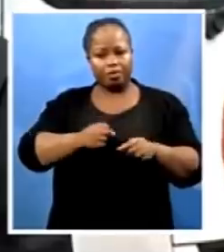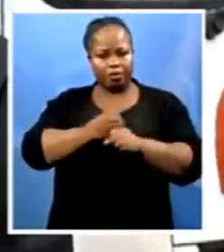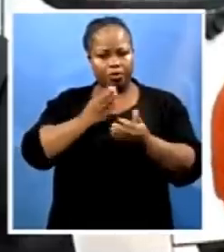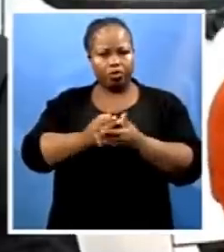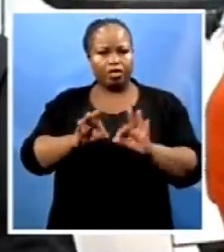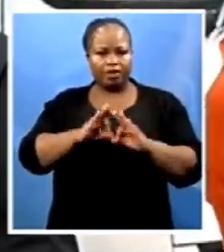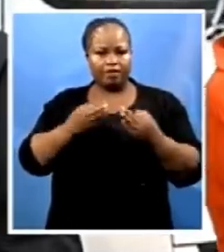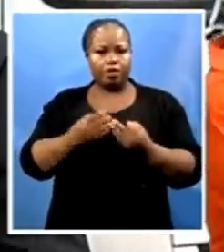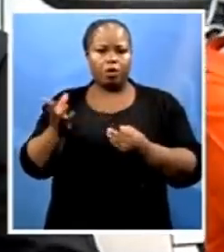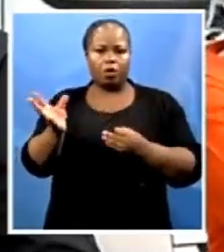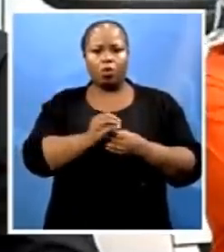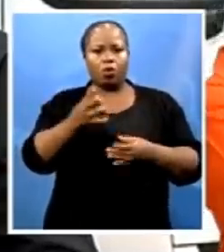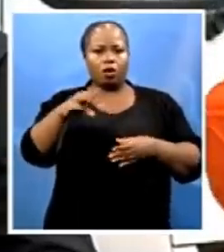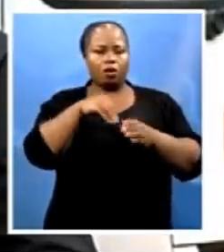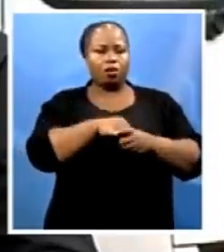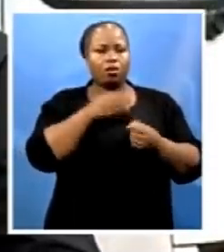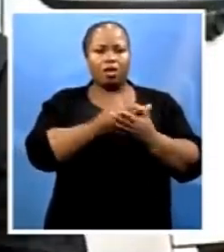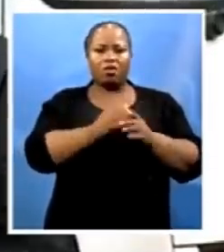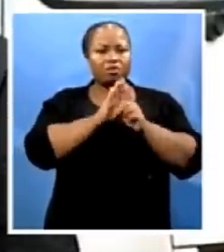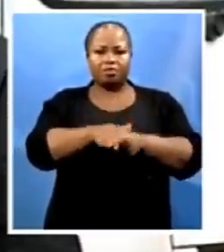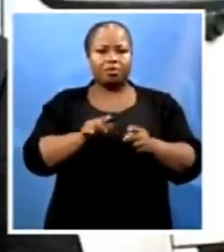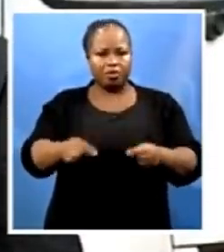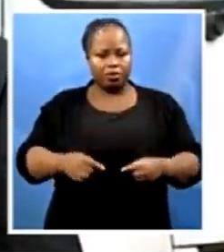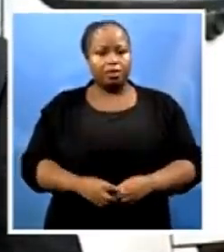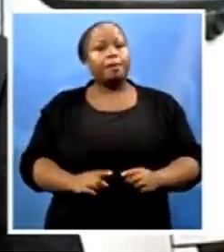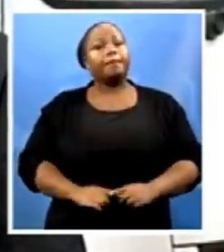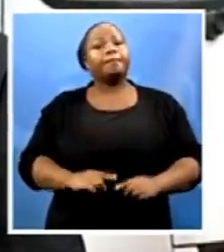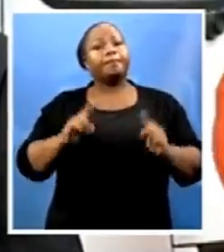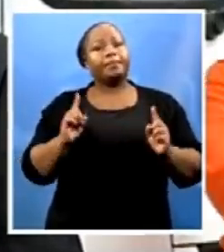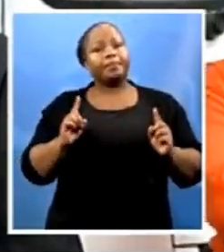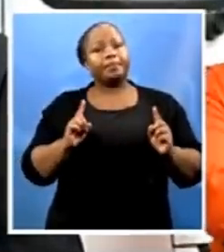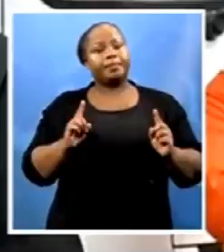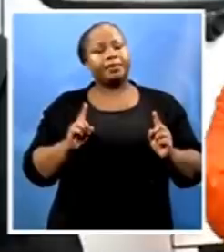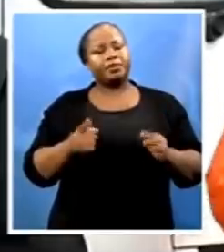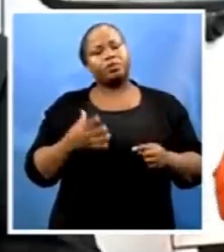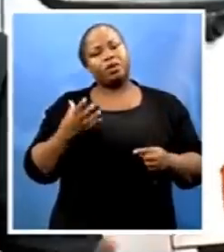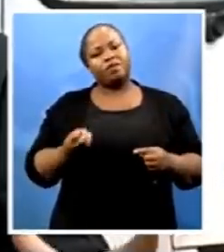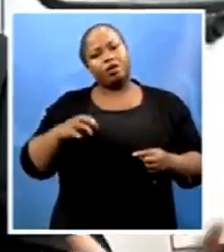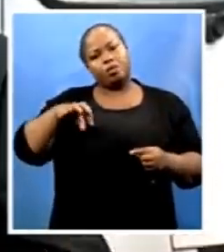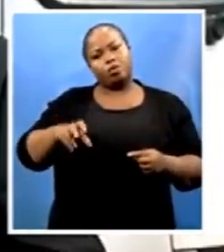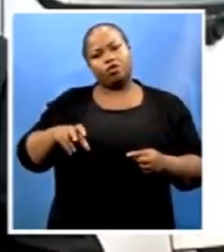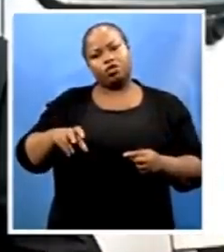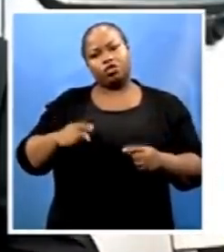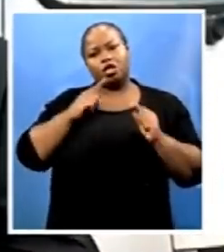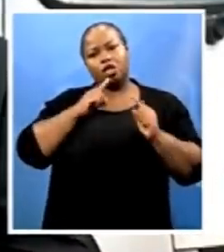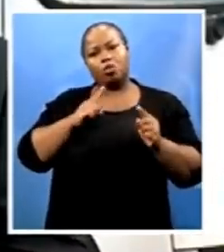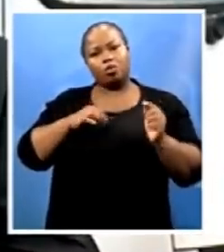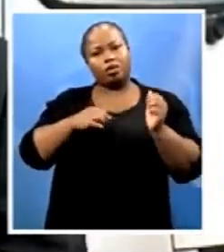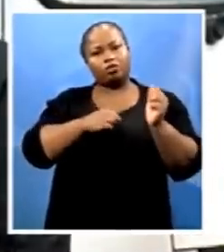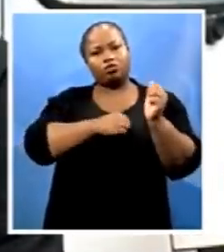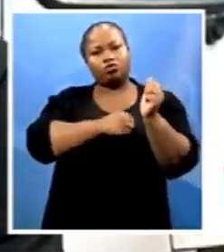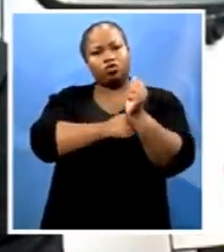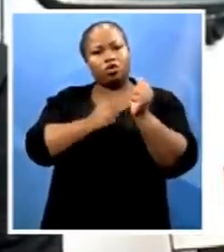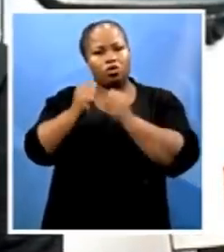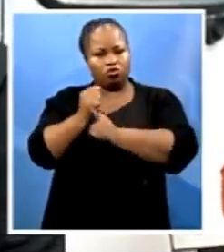discriminated against. However, we have a provincial command structure that ensures that the needs from all the corners of the